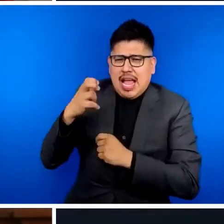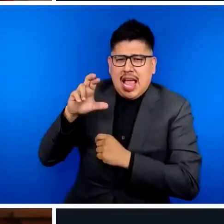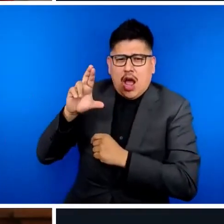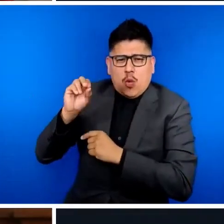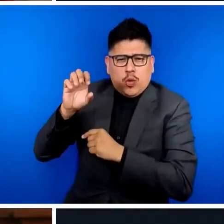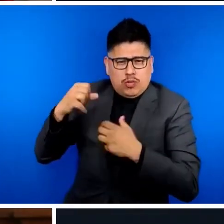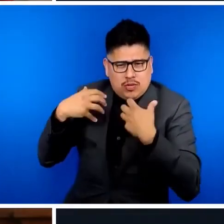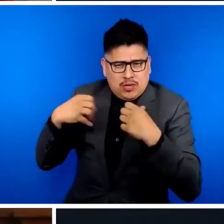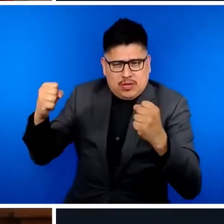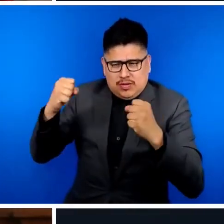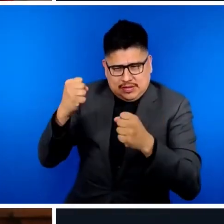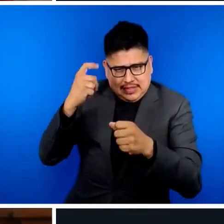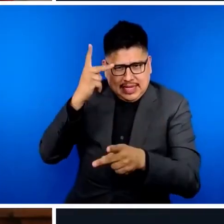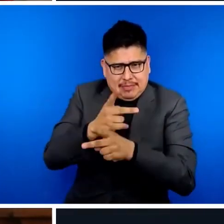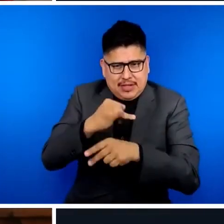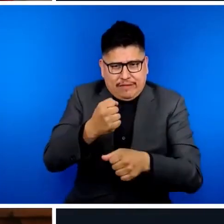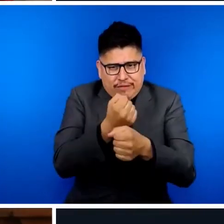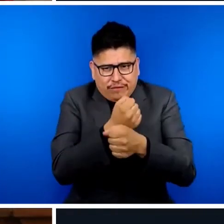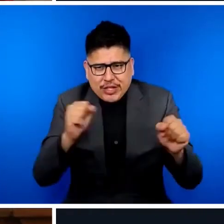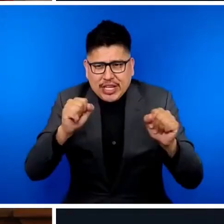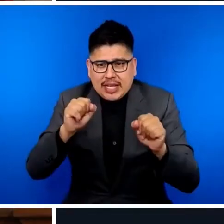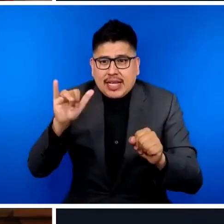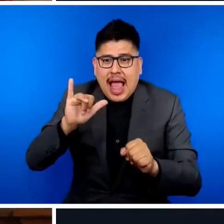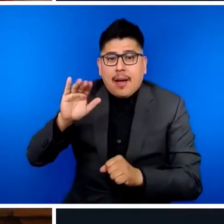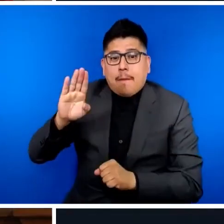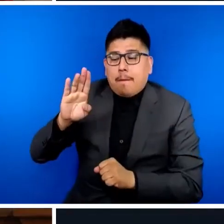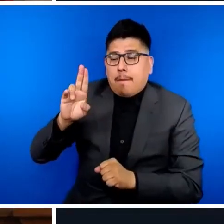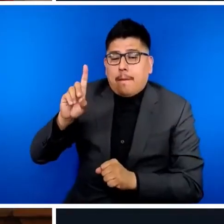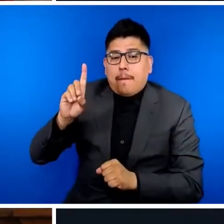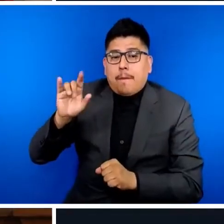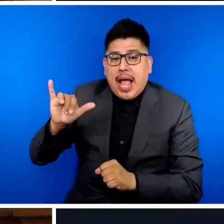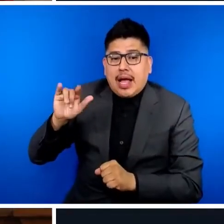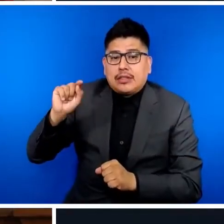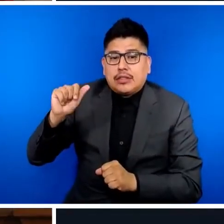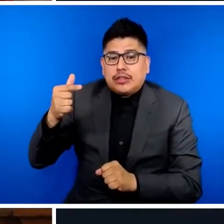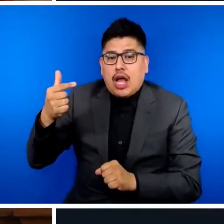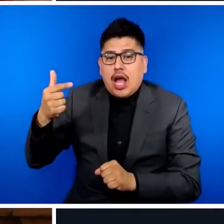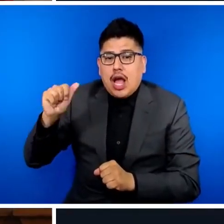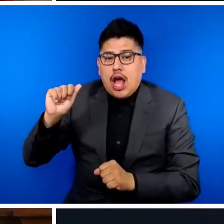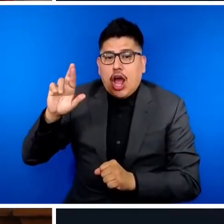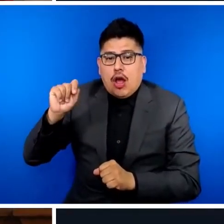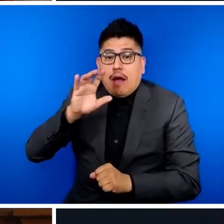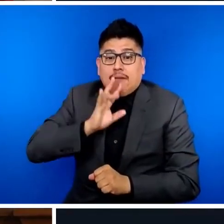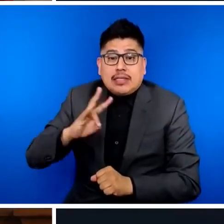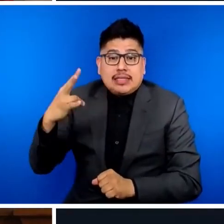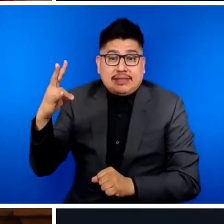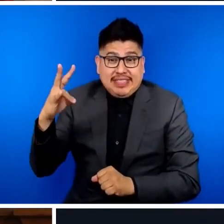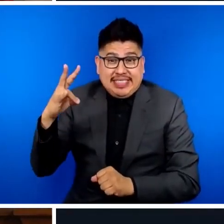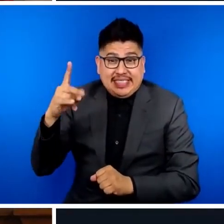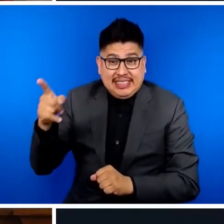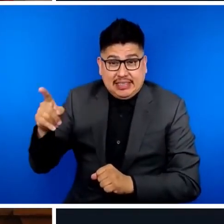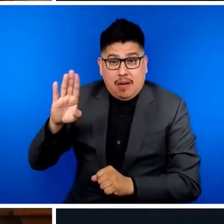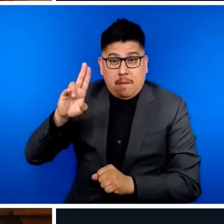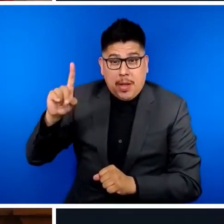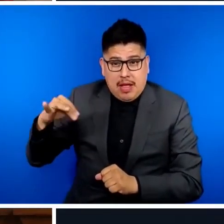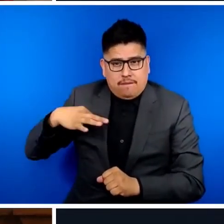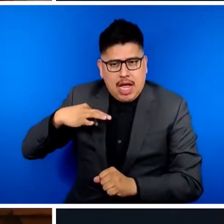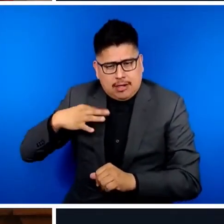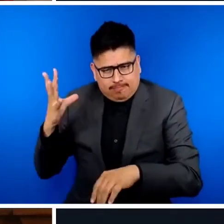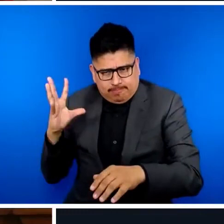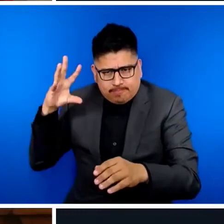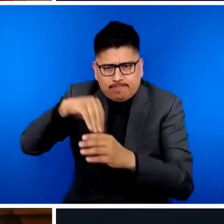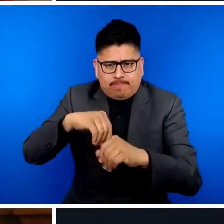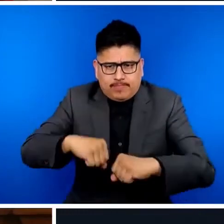like Buddy Taggart. At age 17, Buddy volunteered to defend America in World War